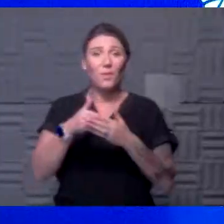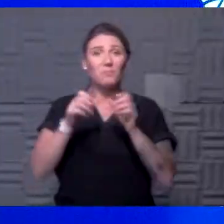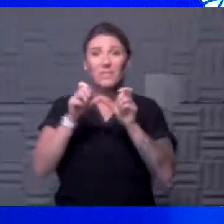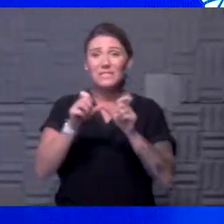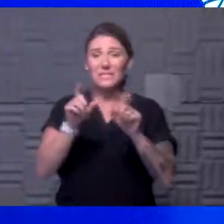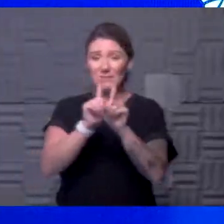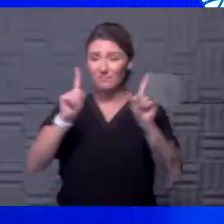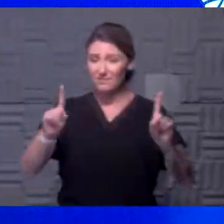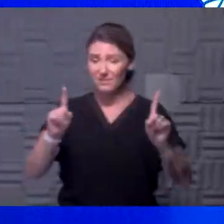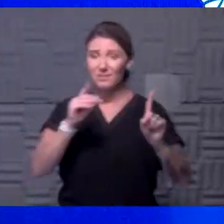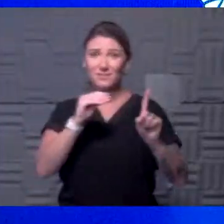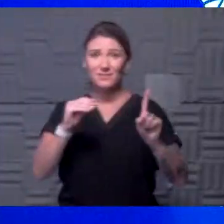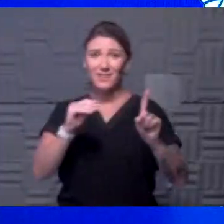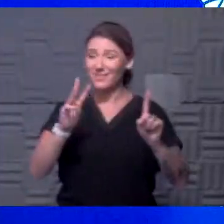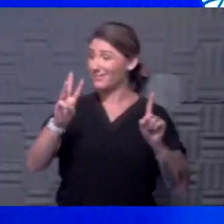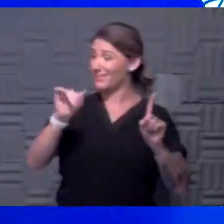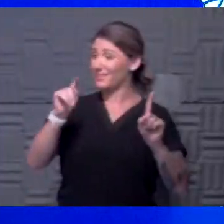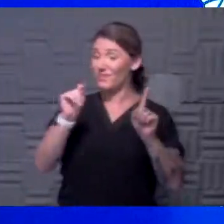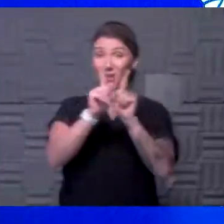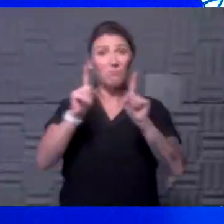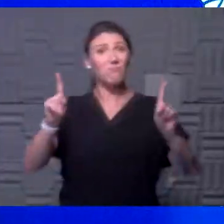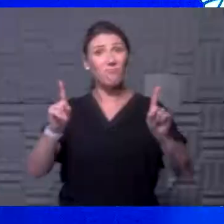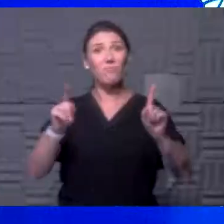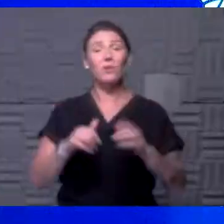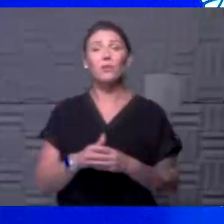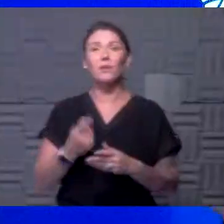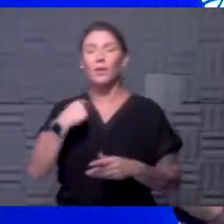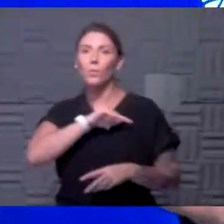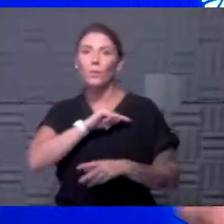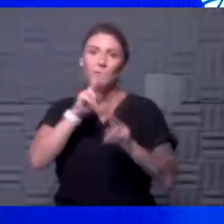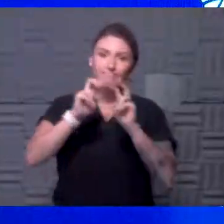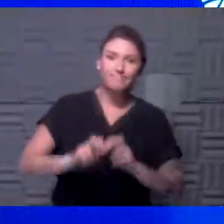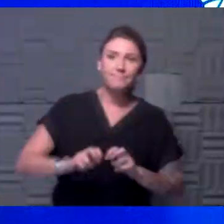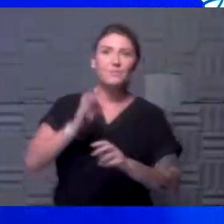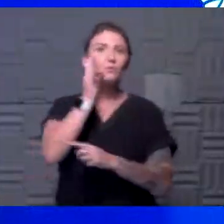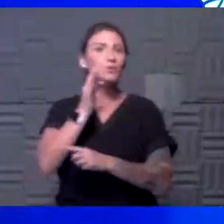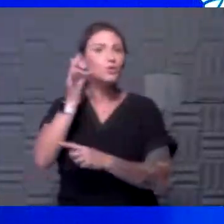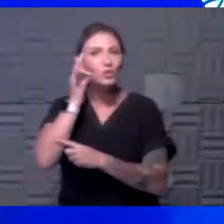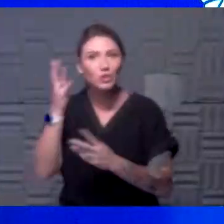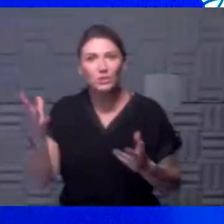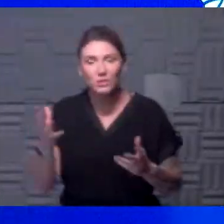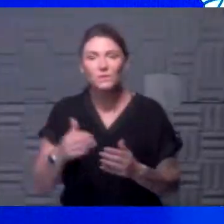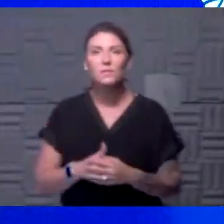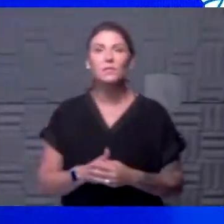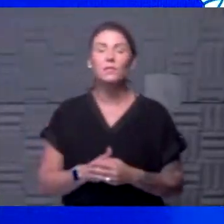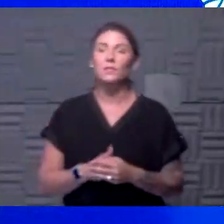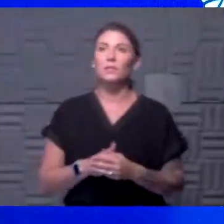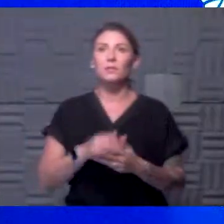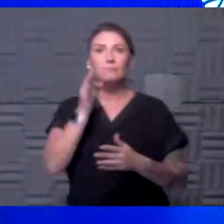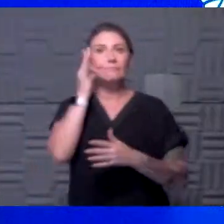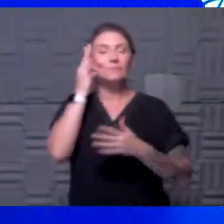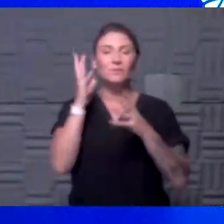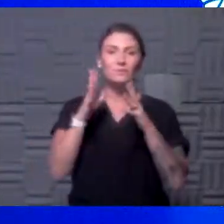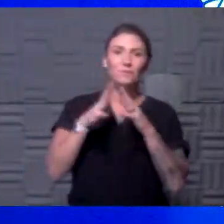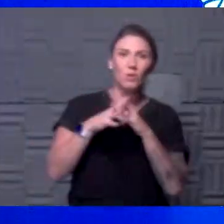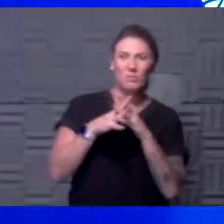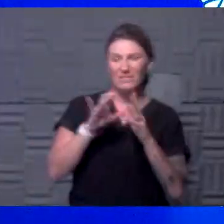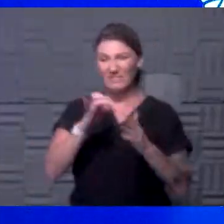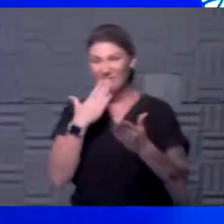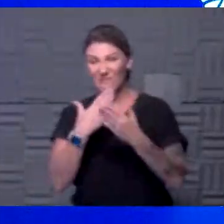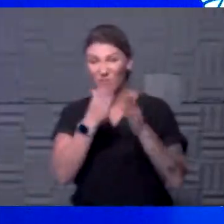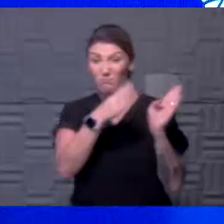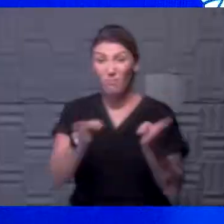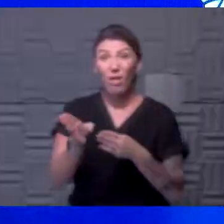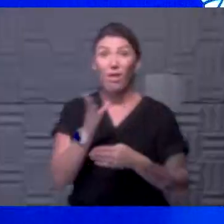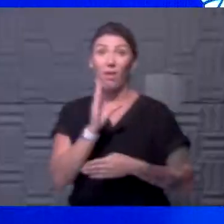your distance and keeping yourself 6 feet apart. And we looked at the Chiefs thing and said, gosh, was this a good plan or not a good